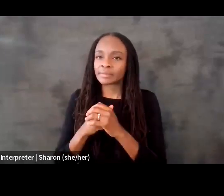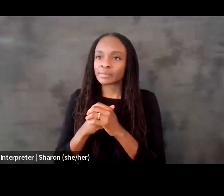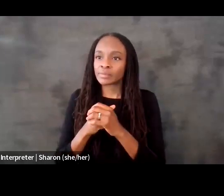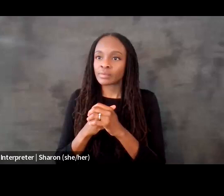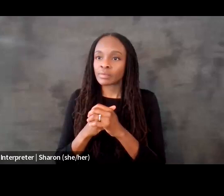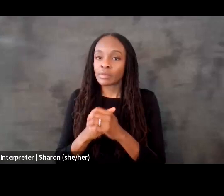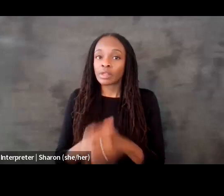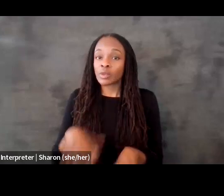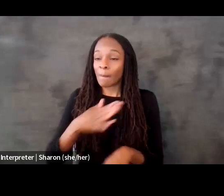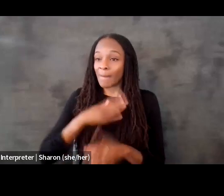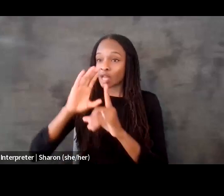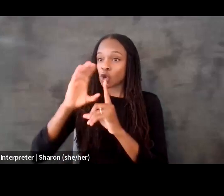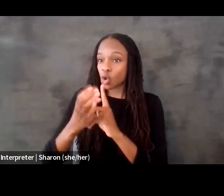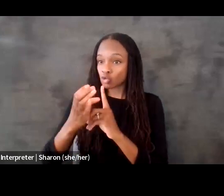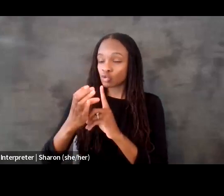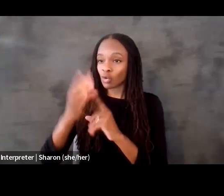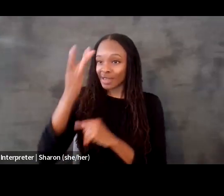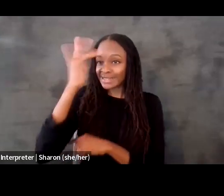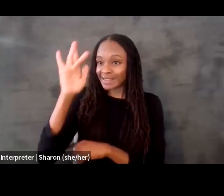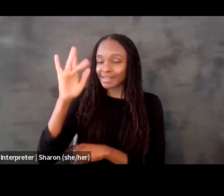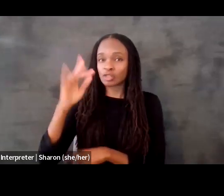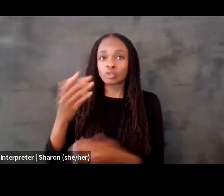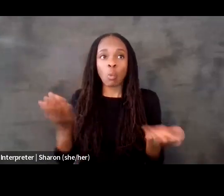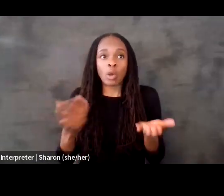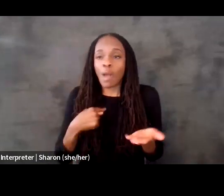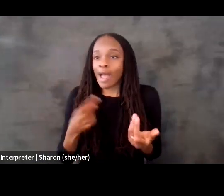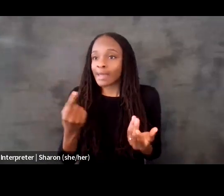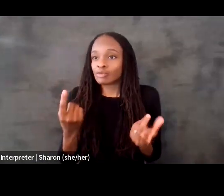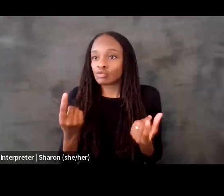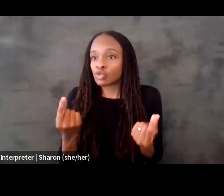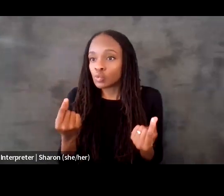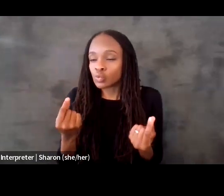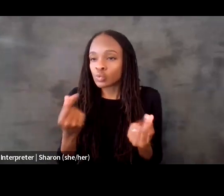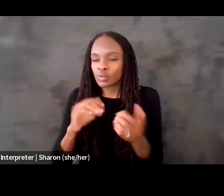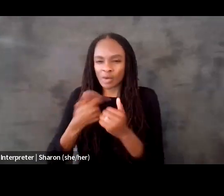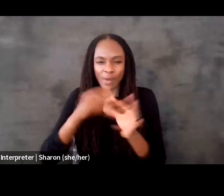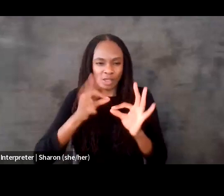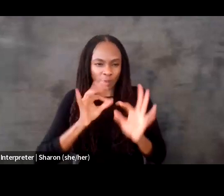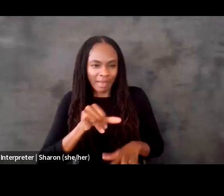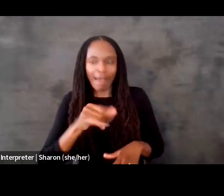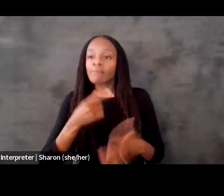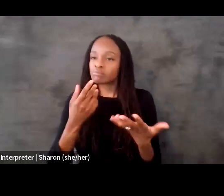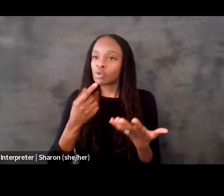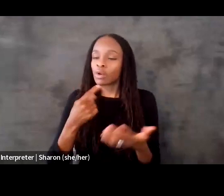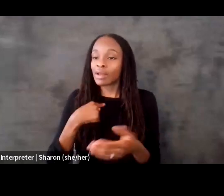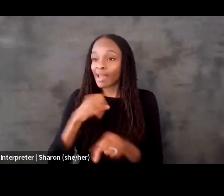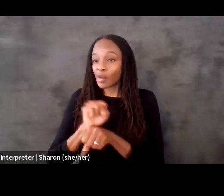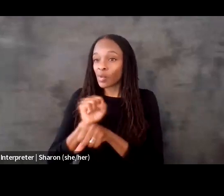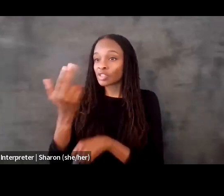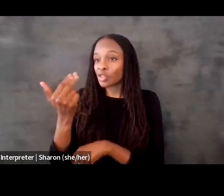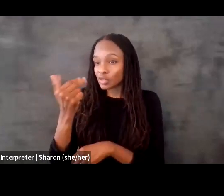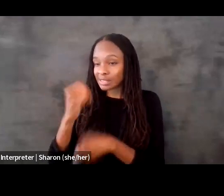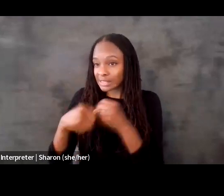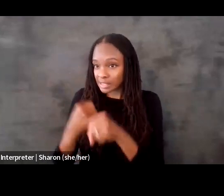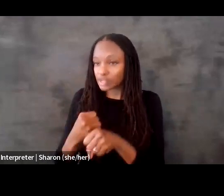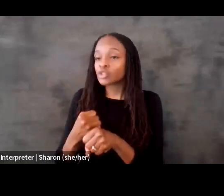cultural intelligence. What do I do? How do I interpret? I spent 13 years working in Native ceremonies with